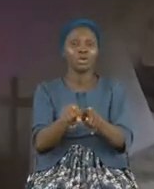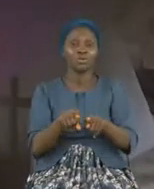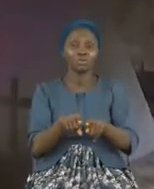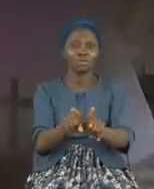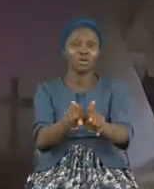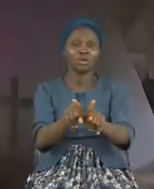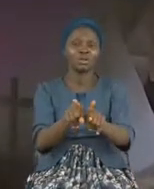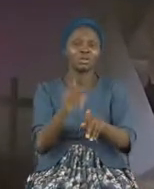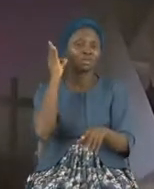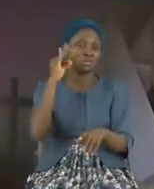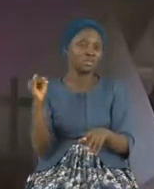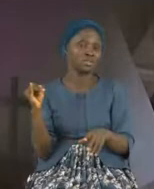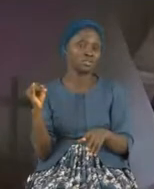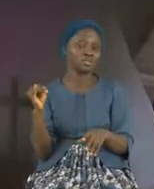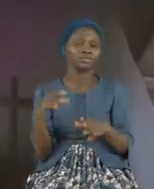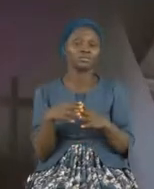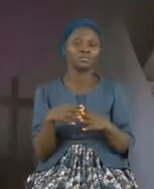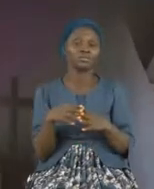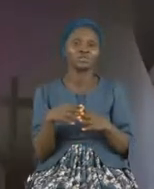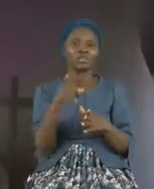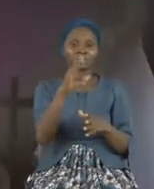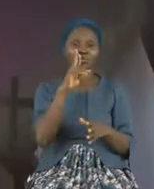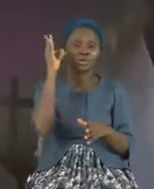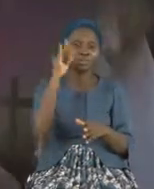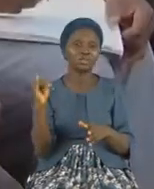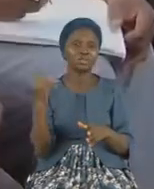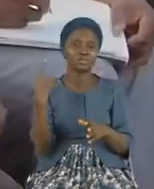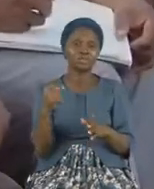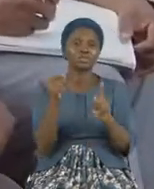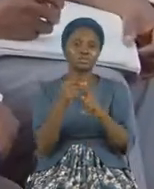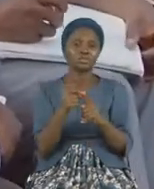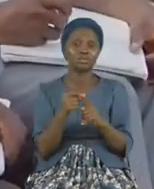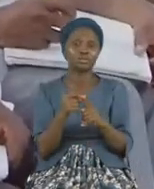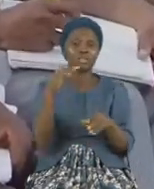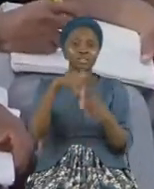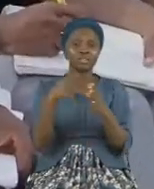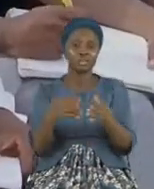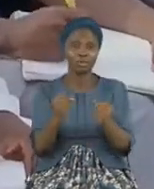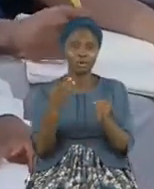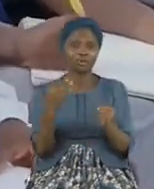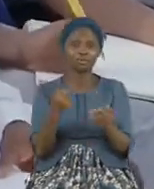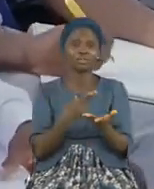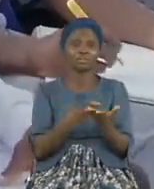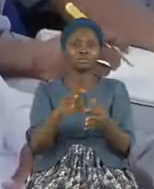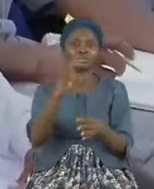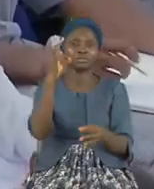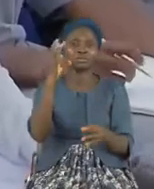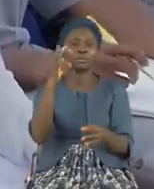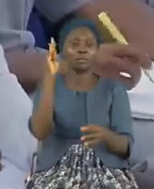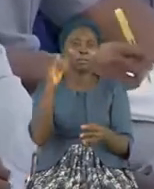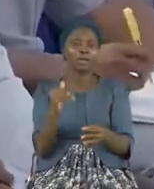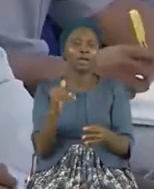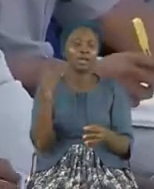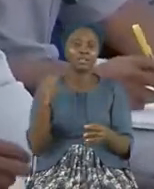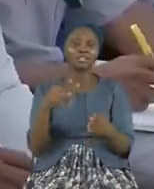the word in the power of the Spirit by the